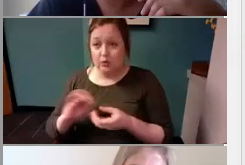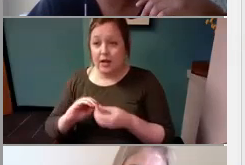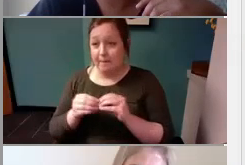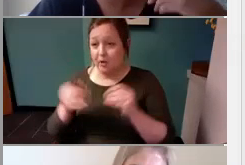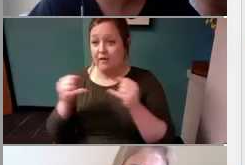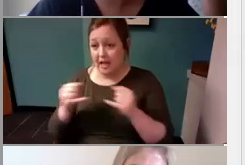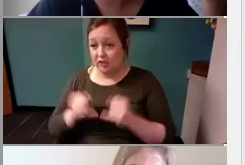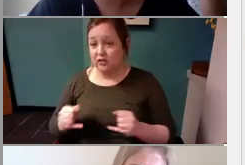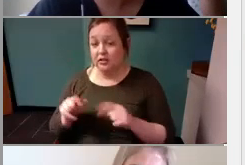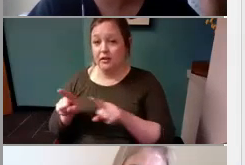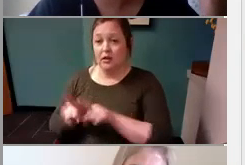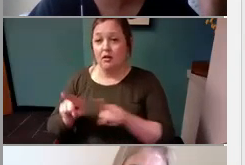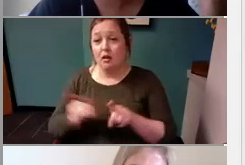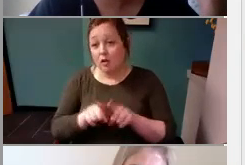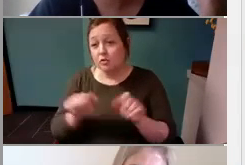also potentially,